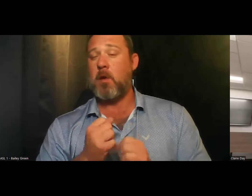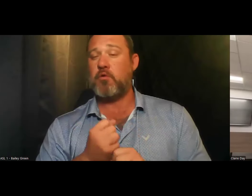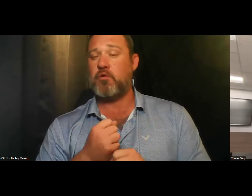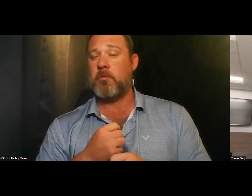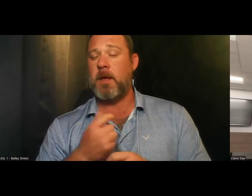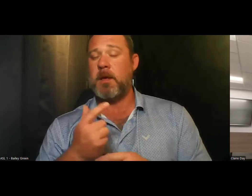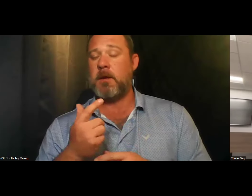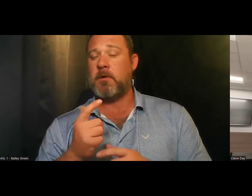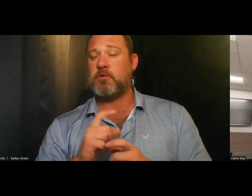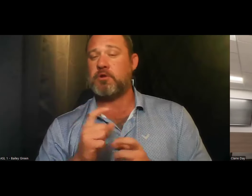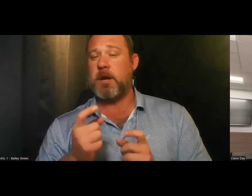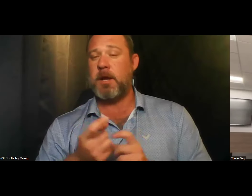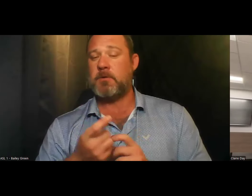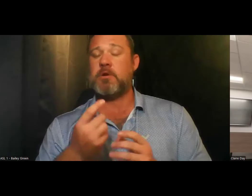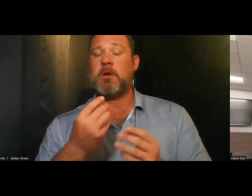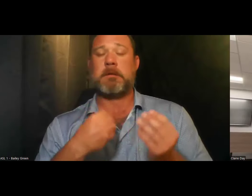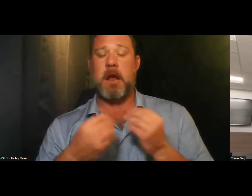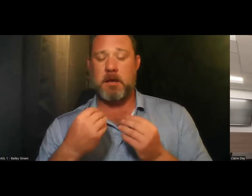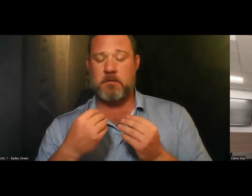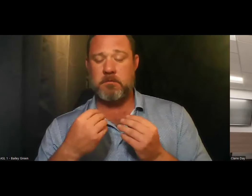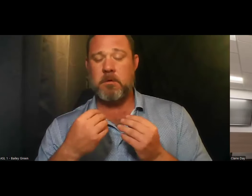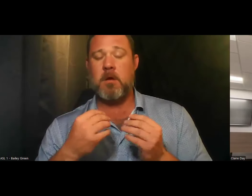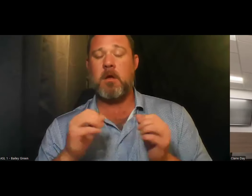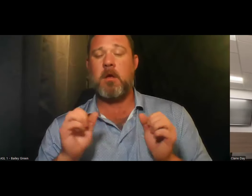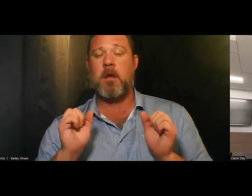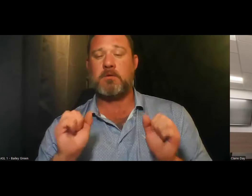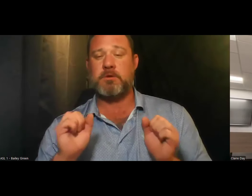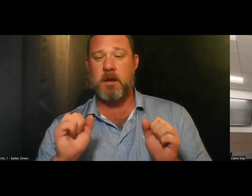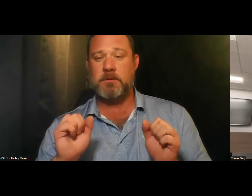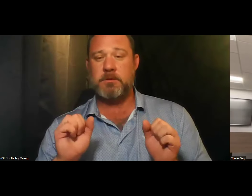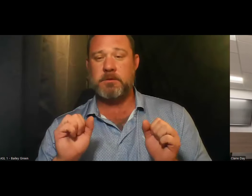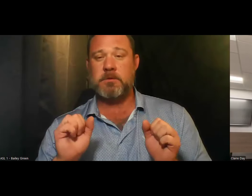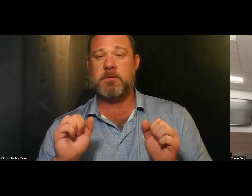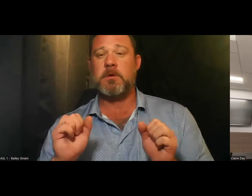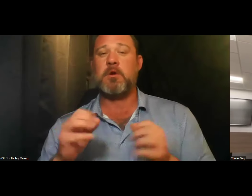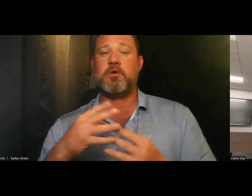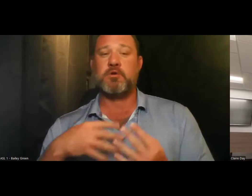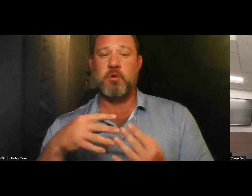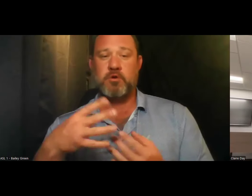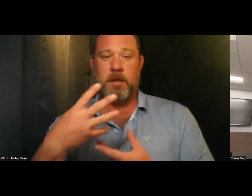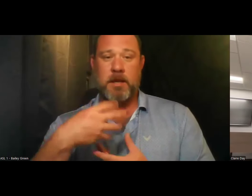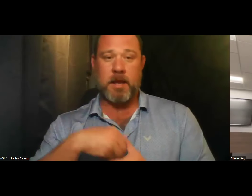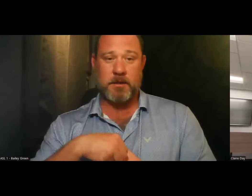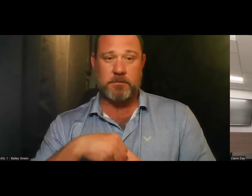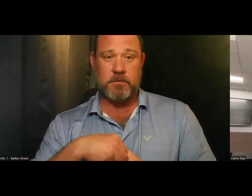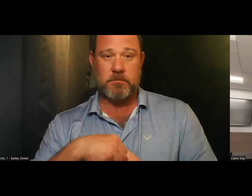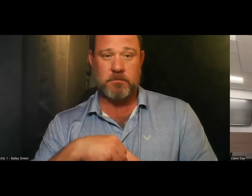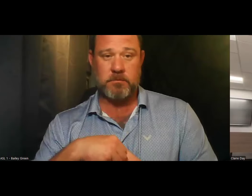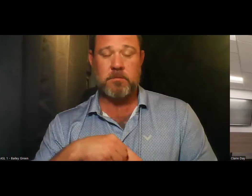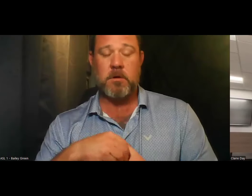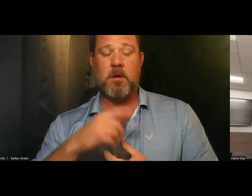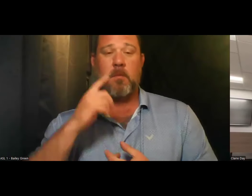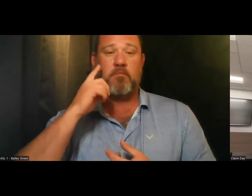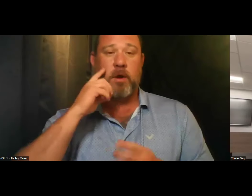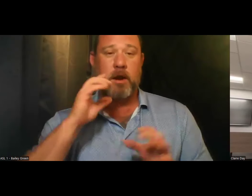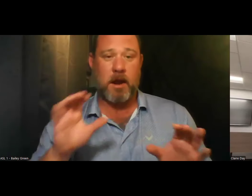lifestyle changes around diet, exercise, cognitive and social engagement, including brain